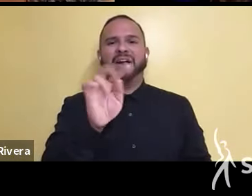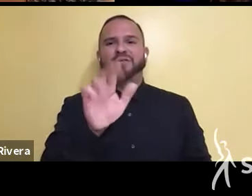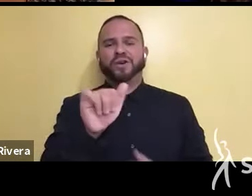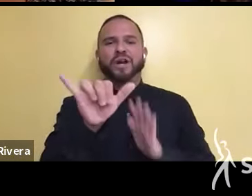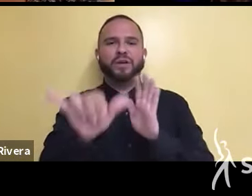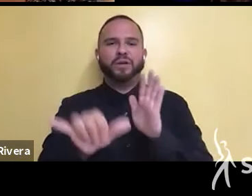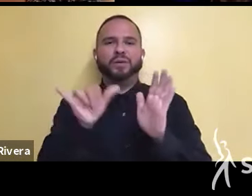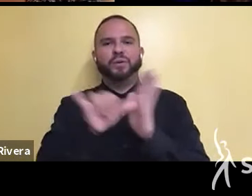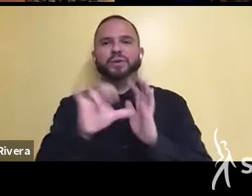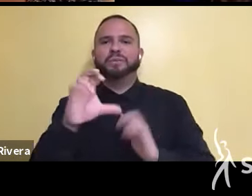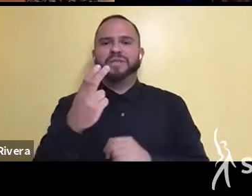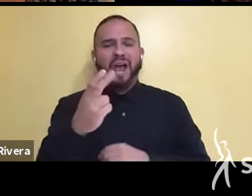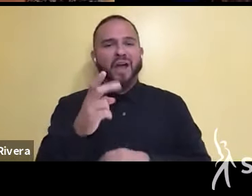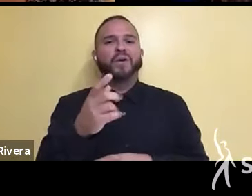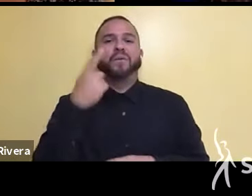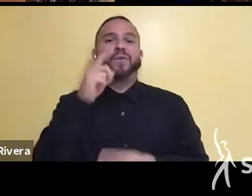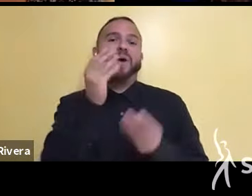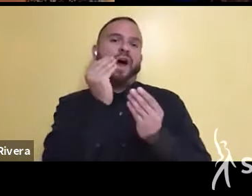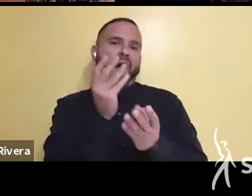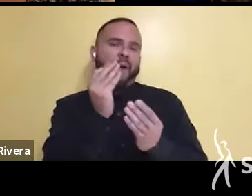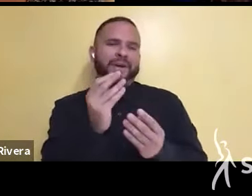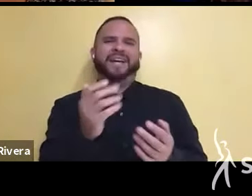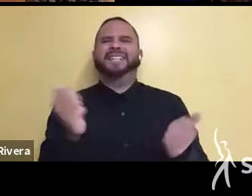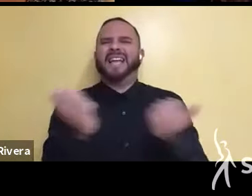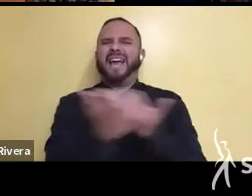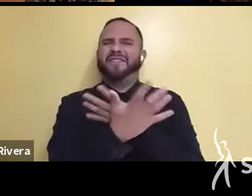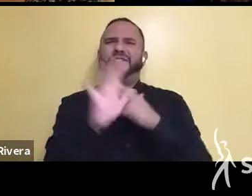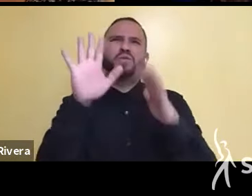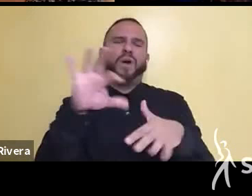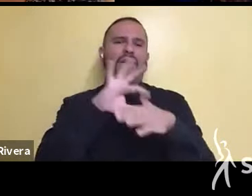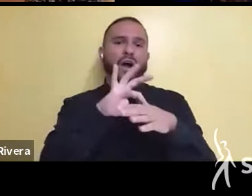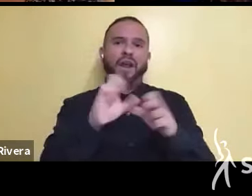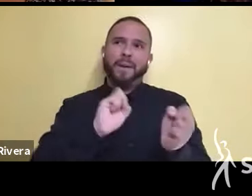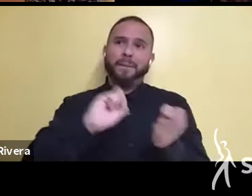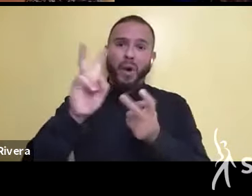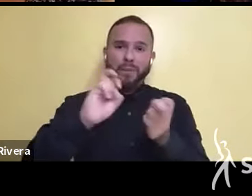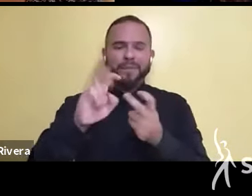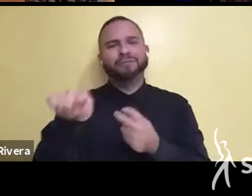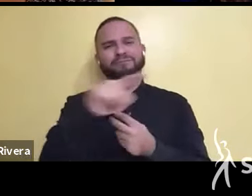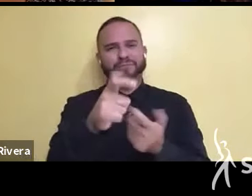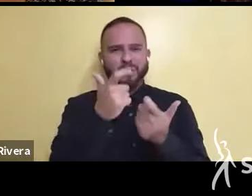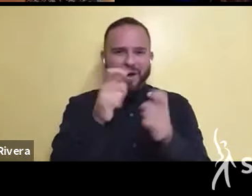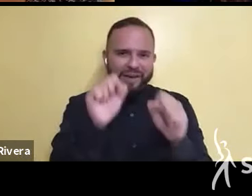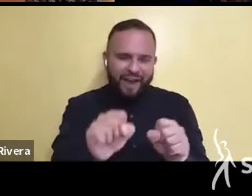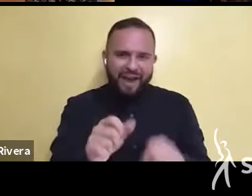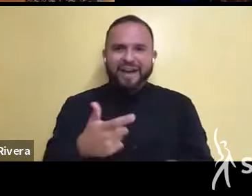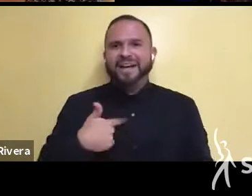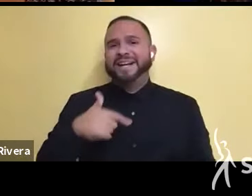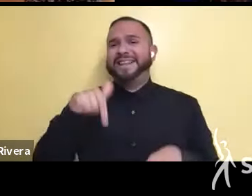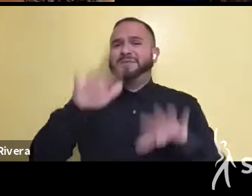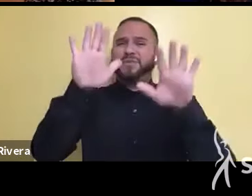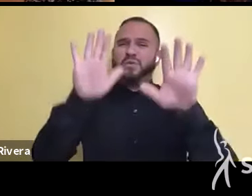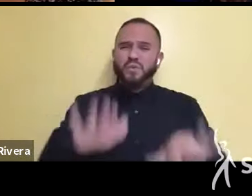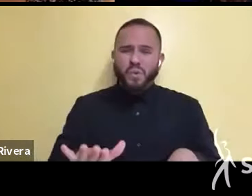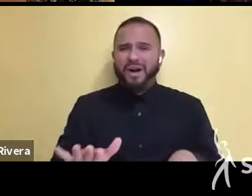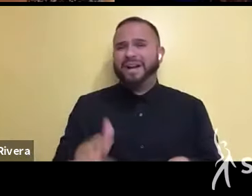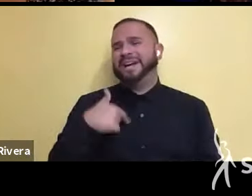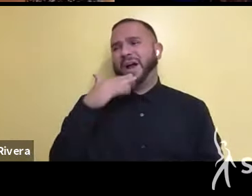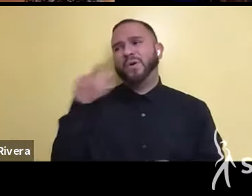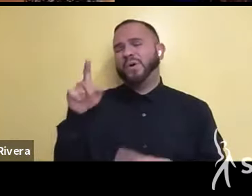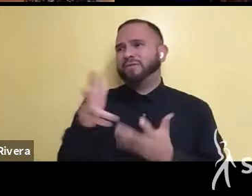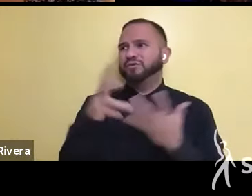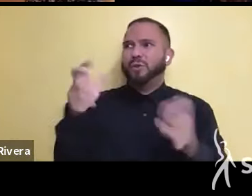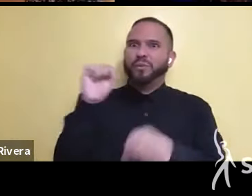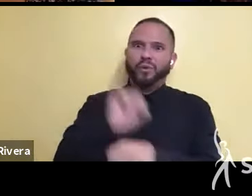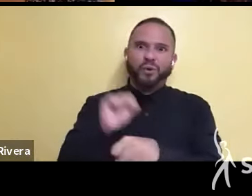updates on the great content we've been posting. And this has been exceptional. I know you have a lot going on. I hope that you are